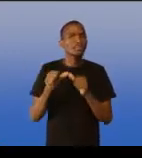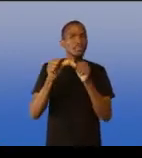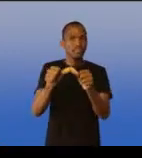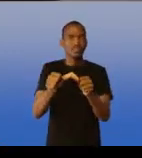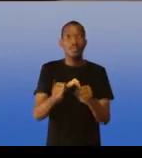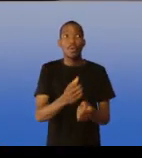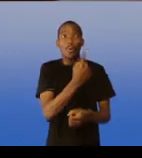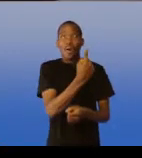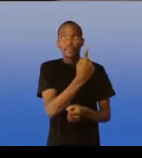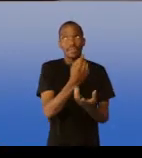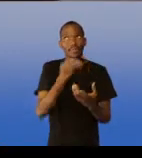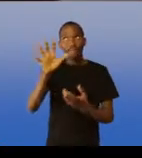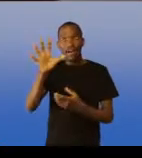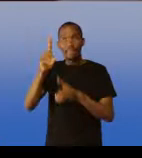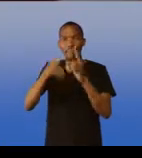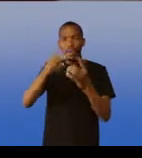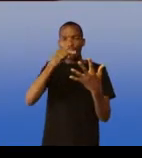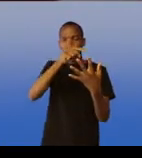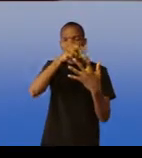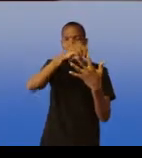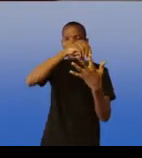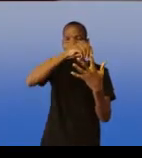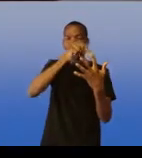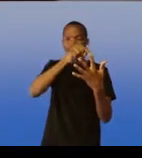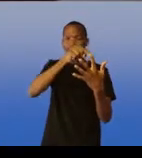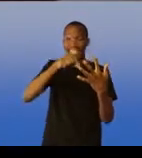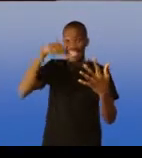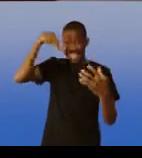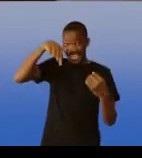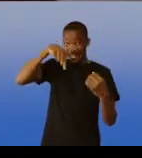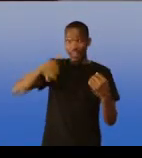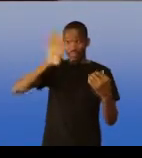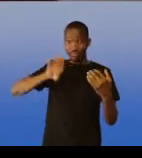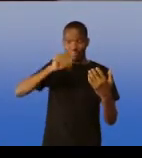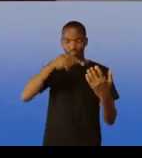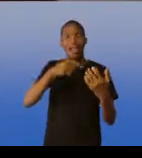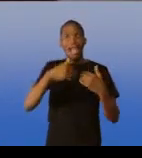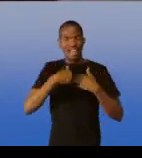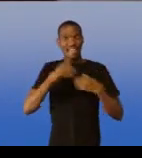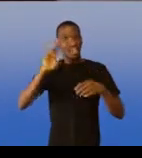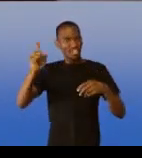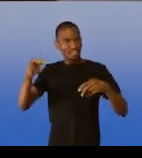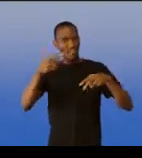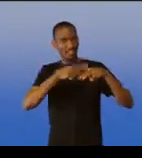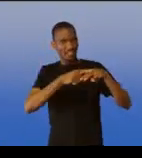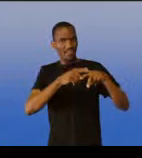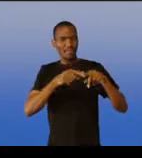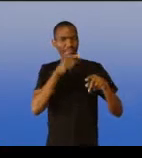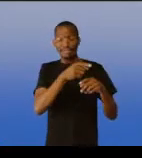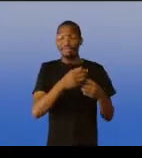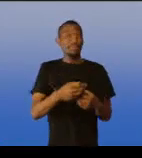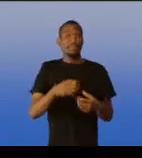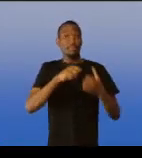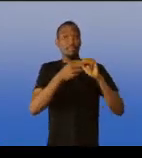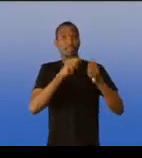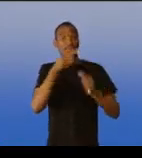in 5 people in the adult population in this country here has HIV. That is an alarming statistic. It means for every